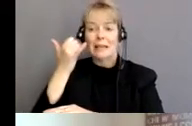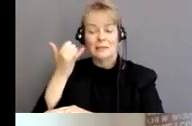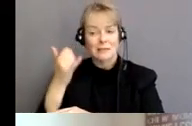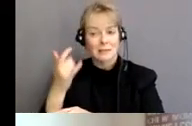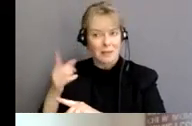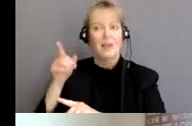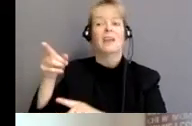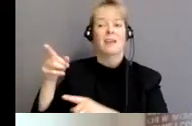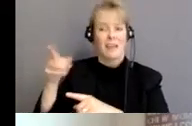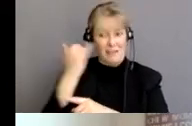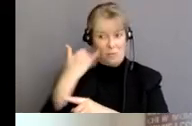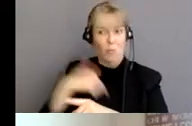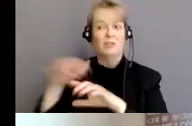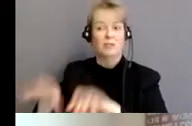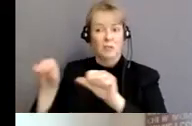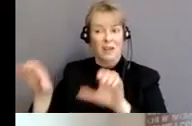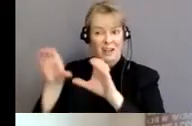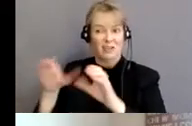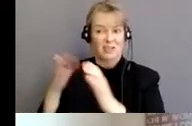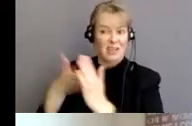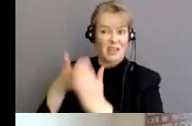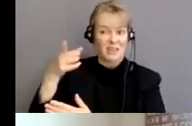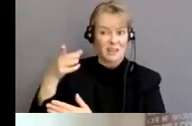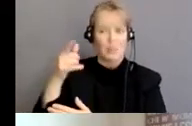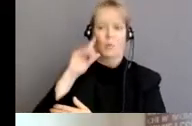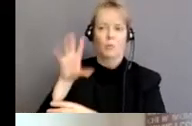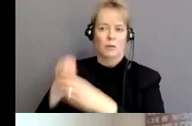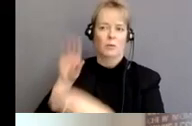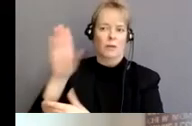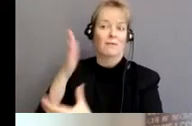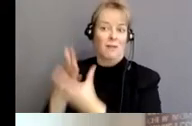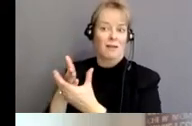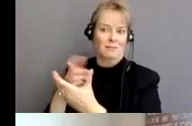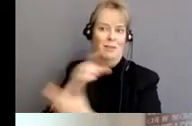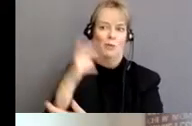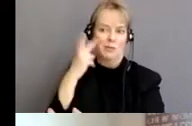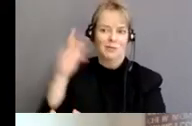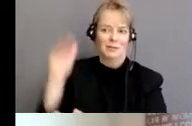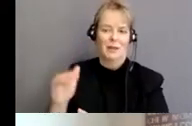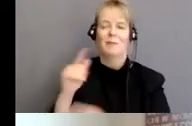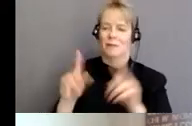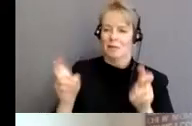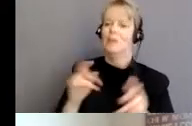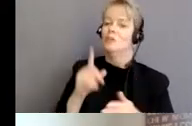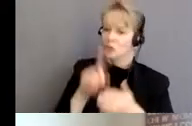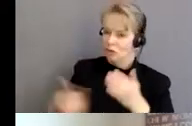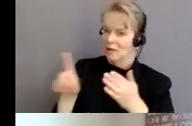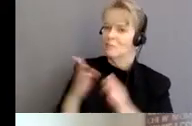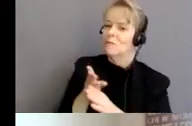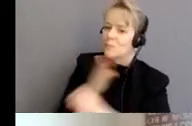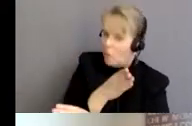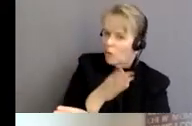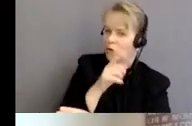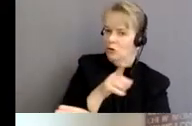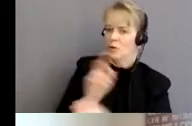be in their file. So you get access to that information also. But check before you invest or call the OSC at